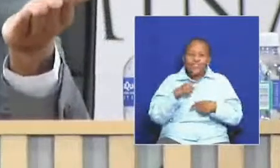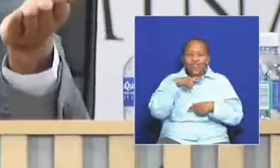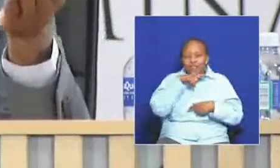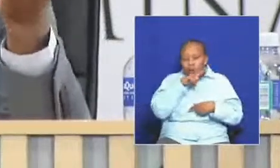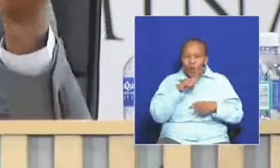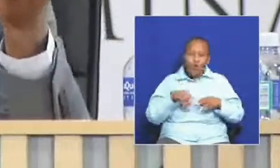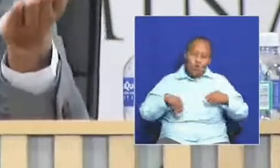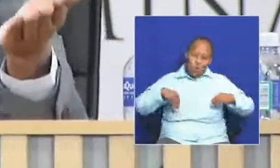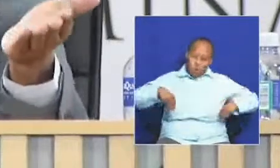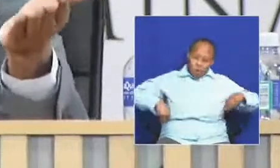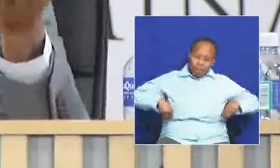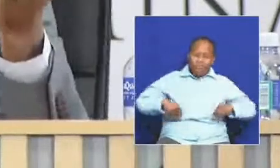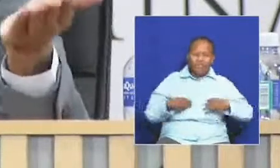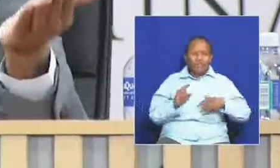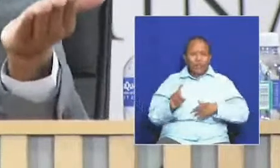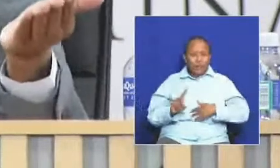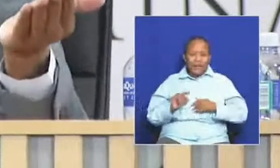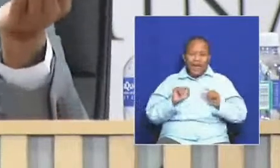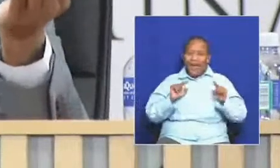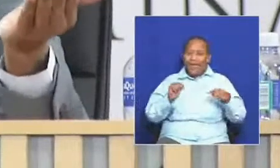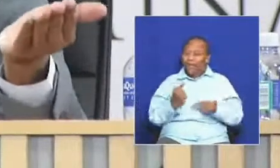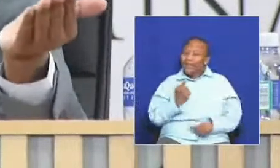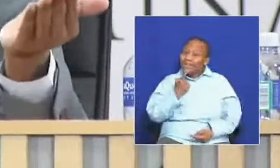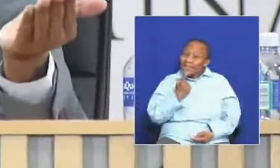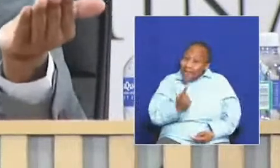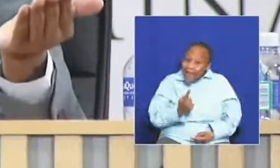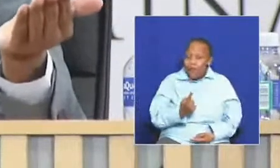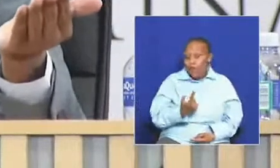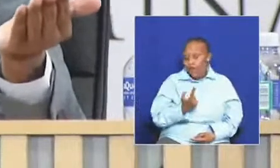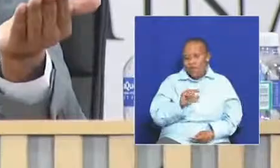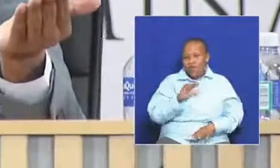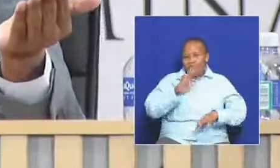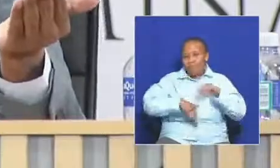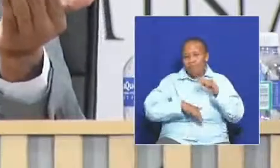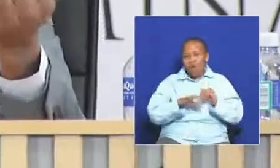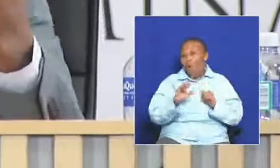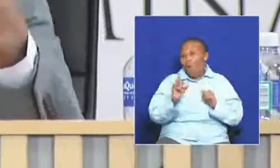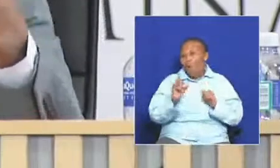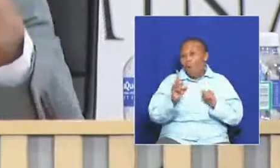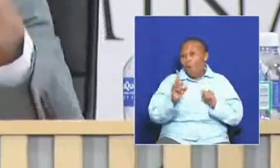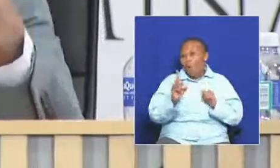what I know is there is an ongoing investigation. That is a fact, Chairperson.